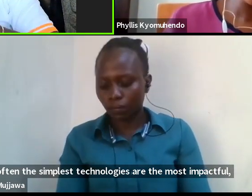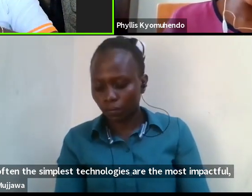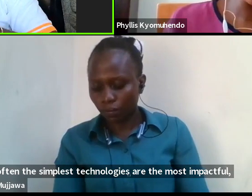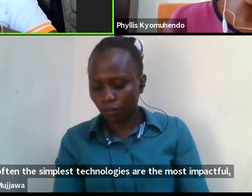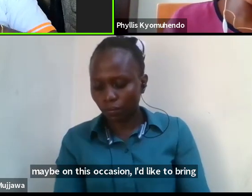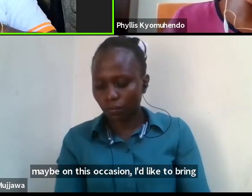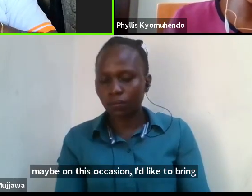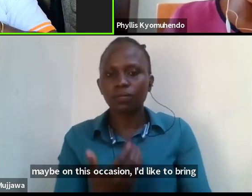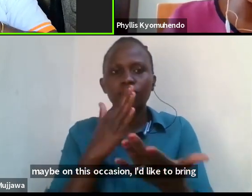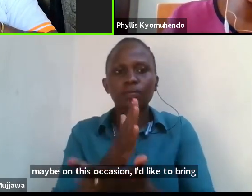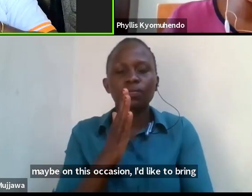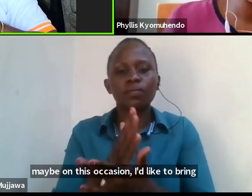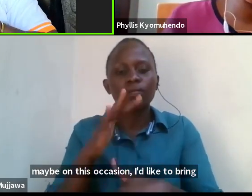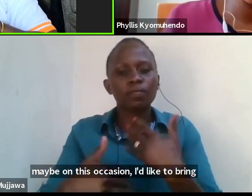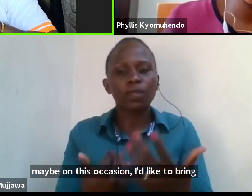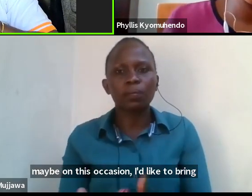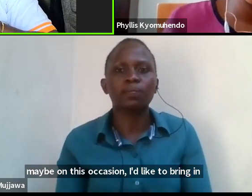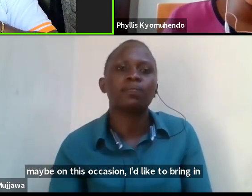perhaps if I go to